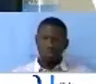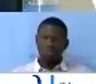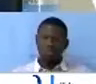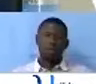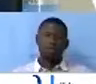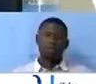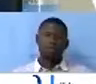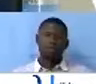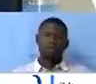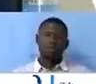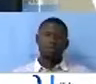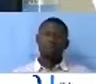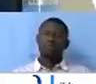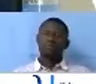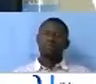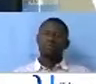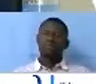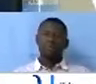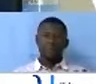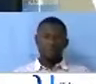was criminal.